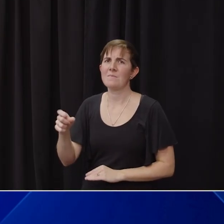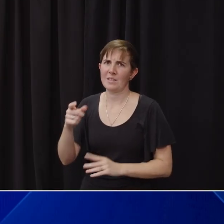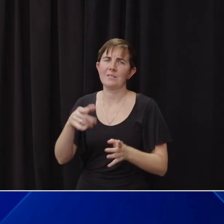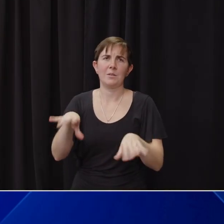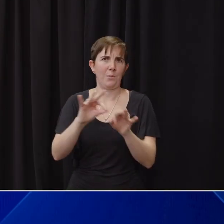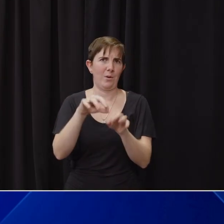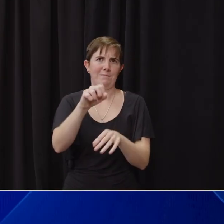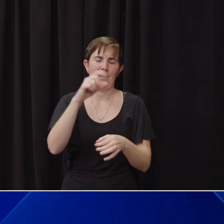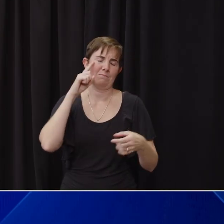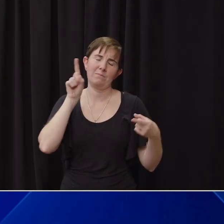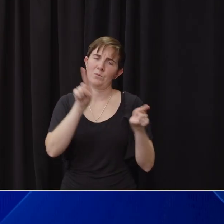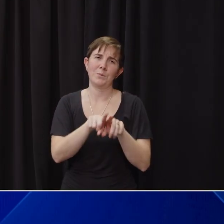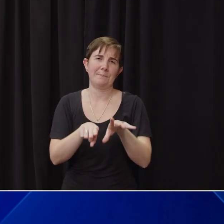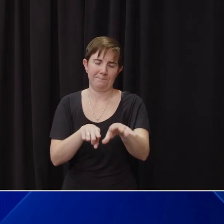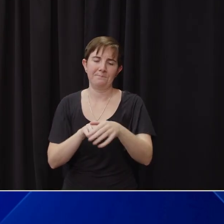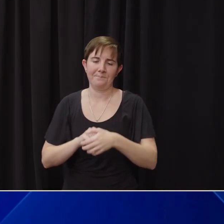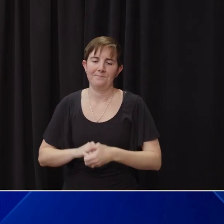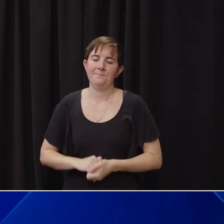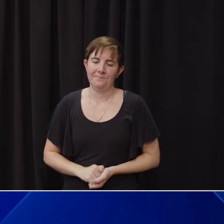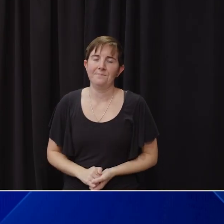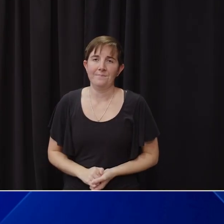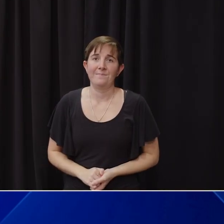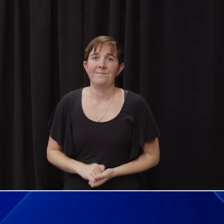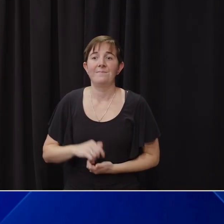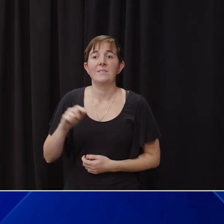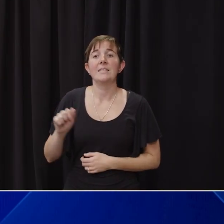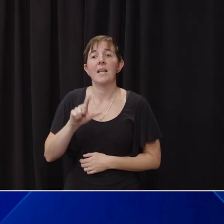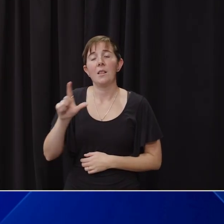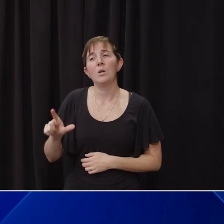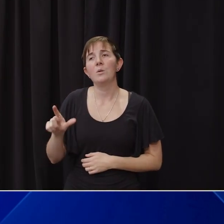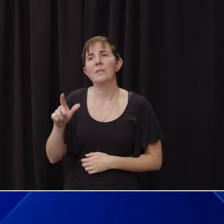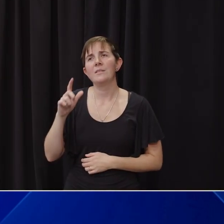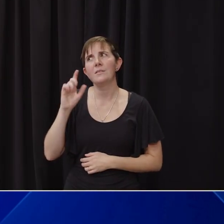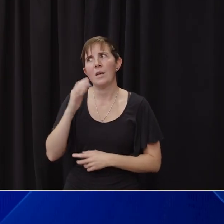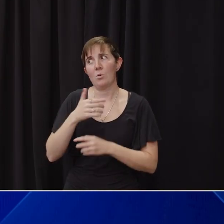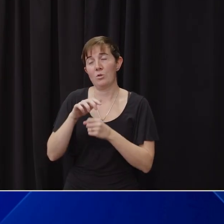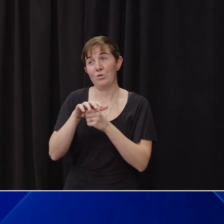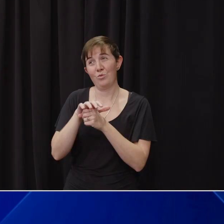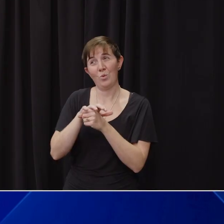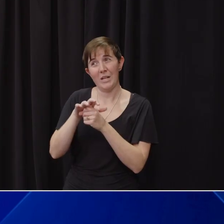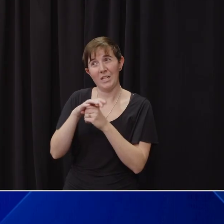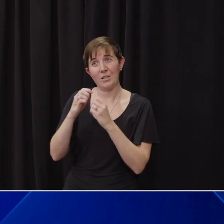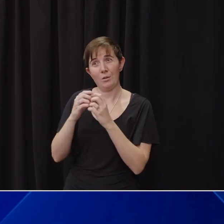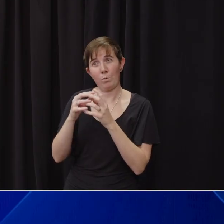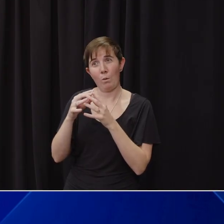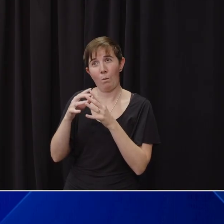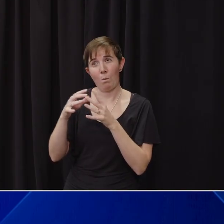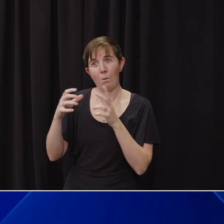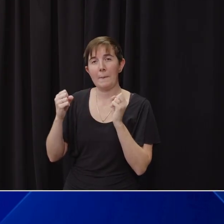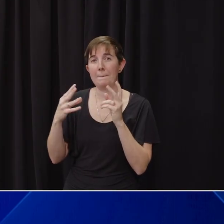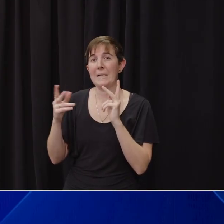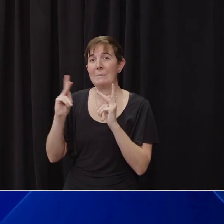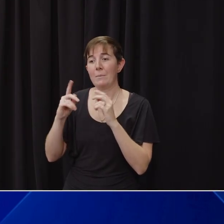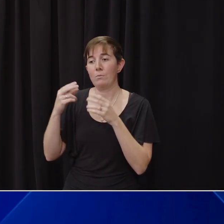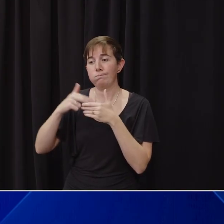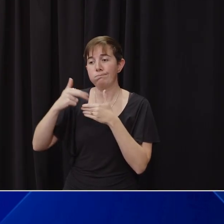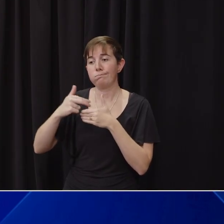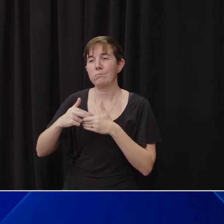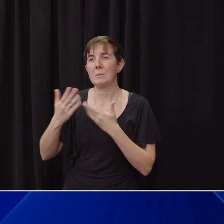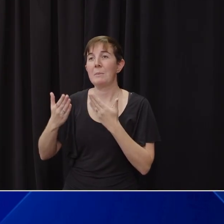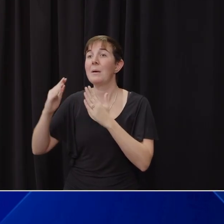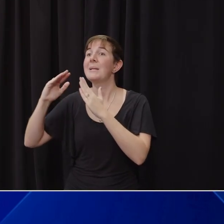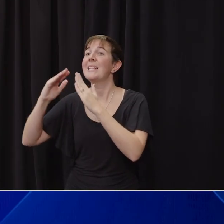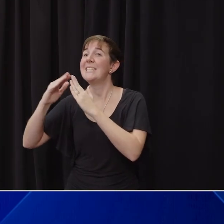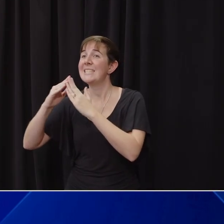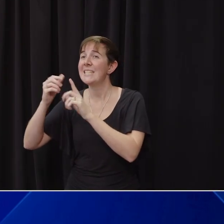I totally agree. And St. Louis, I think our region maybe is growing in population, but maybe the city